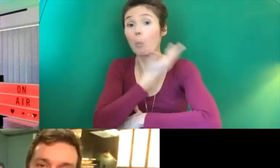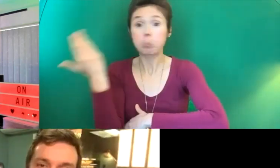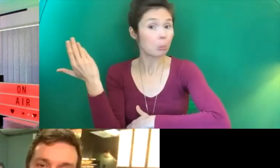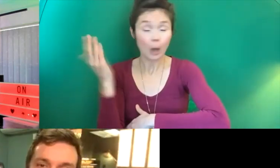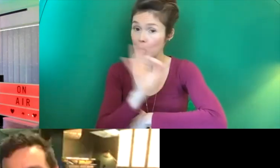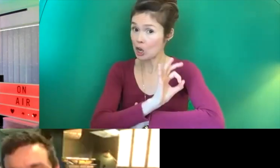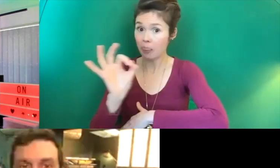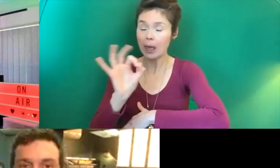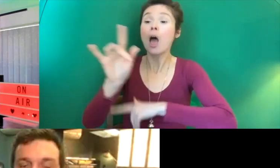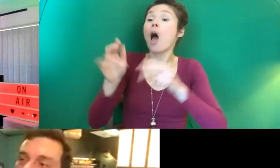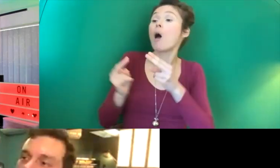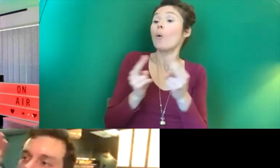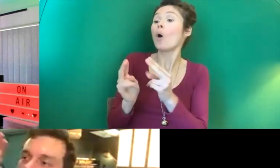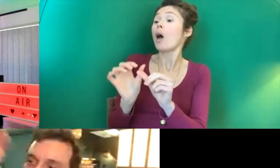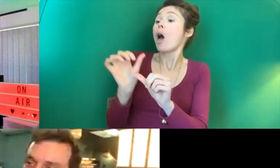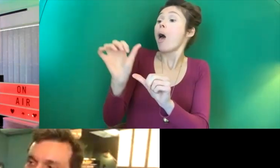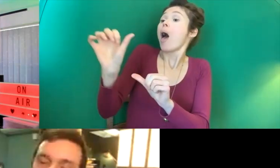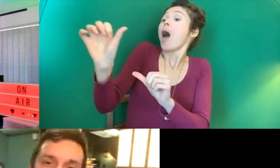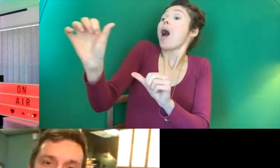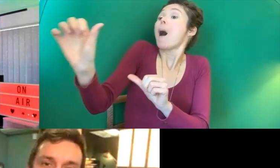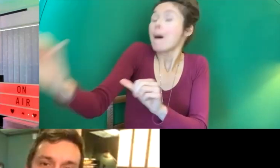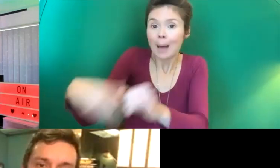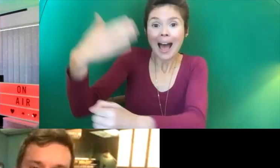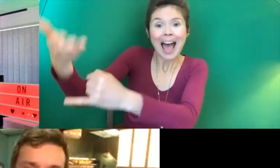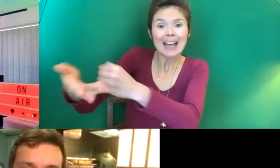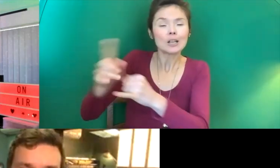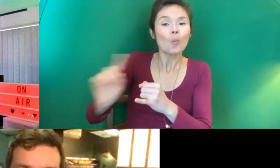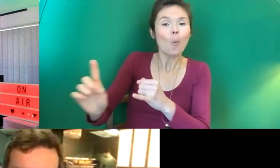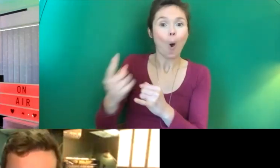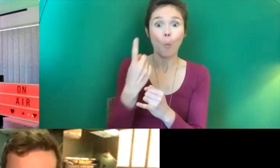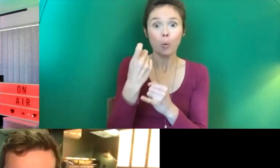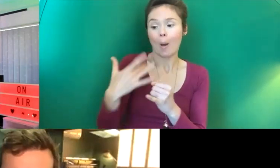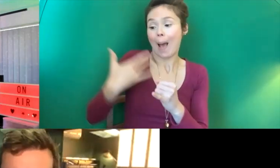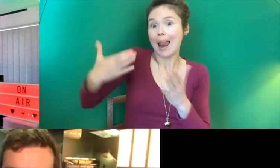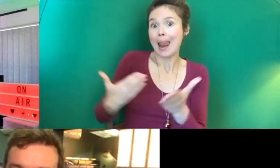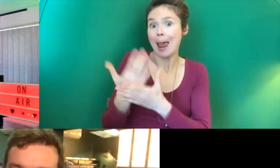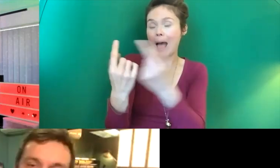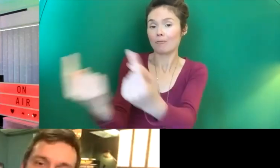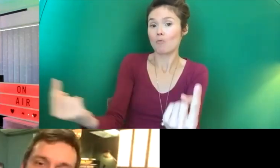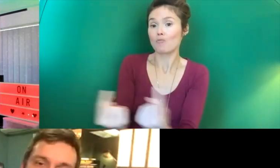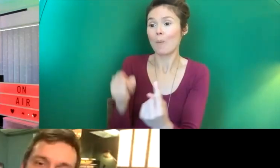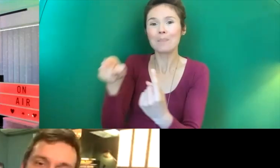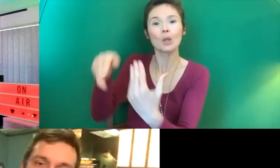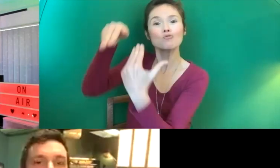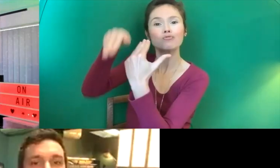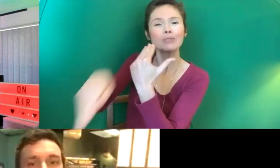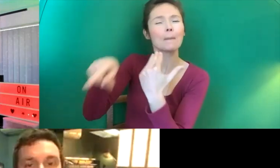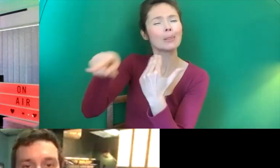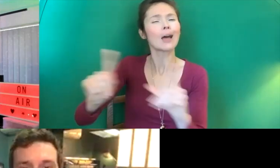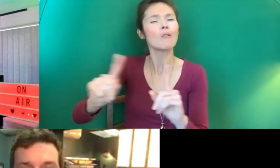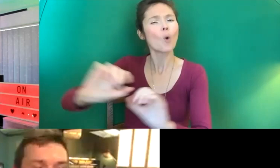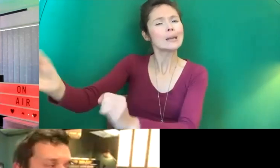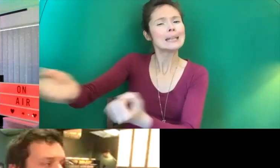end. Again, no steps, all the way out to an accessible ramp where the deliveries come in, where we